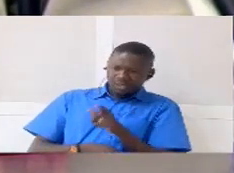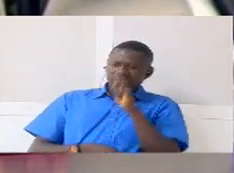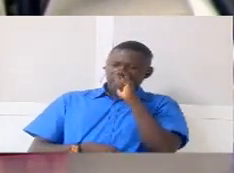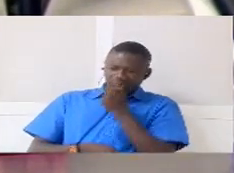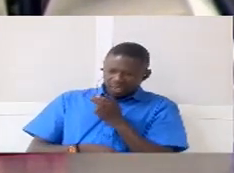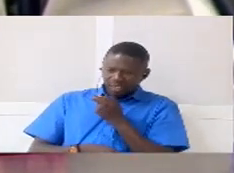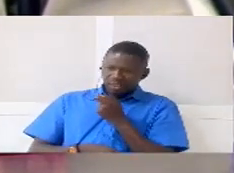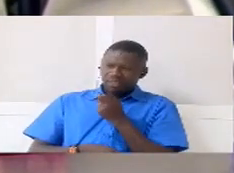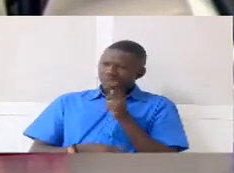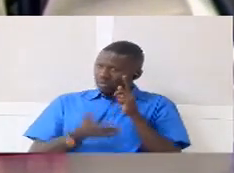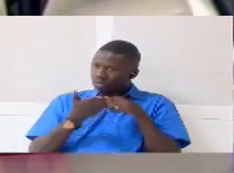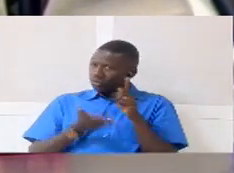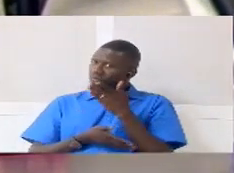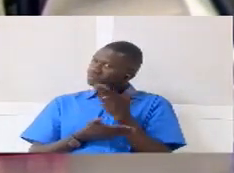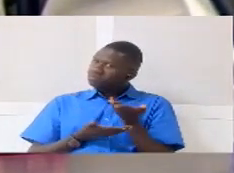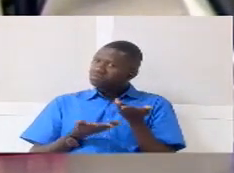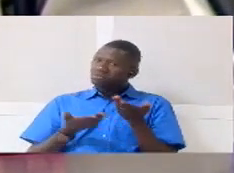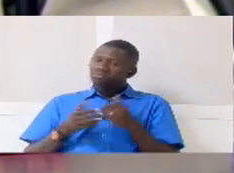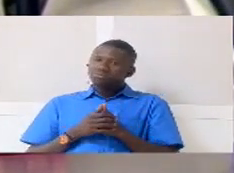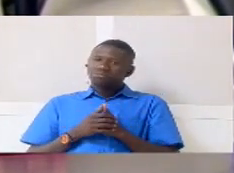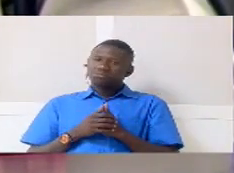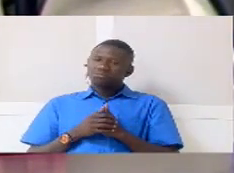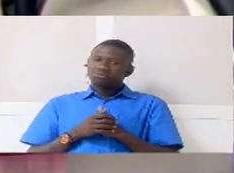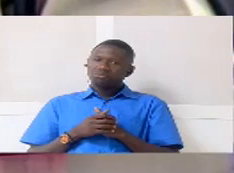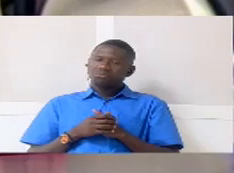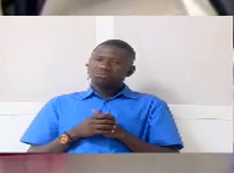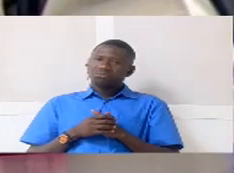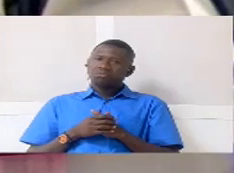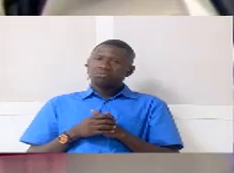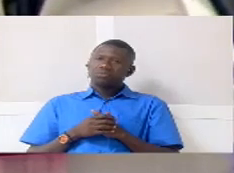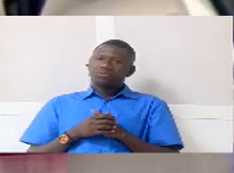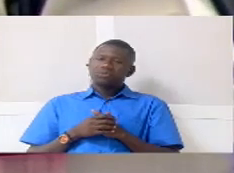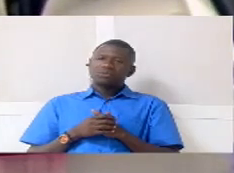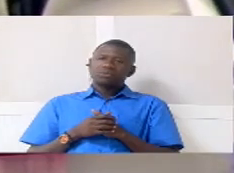La K Nala Kebalia, Tumando Akasum family more labulo.